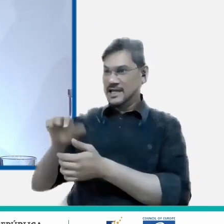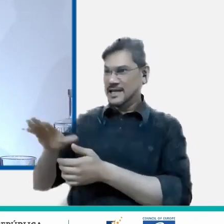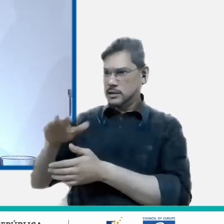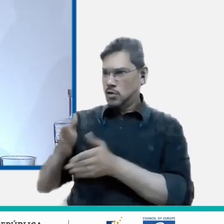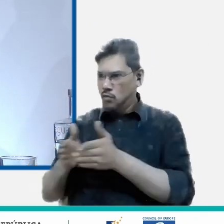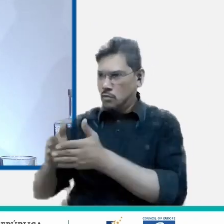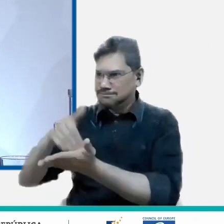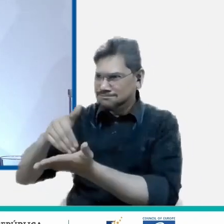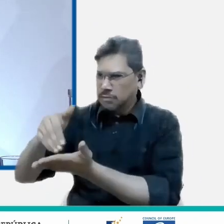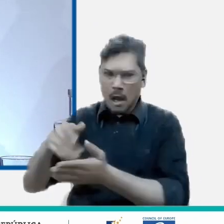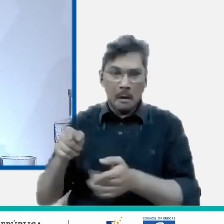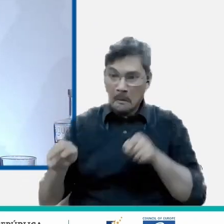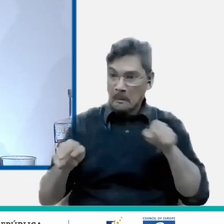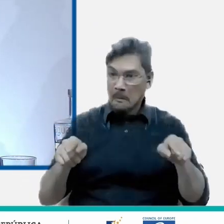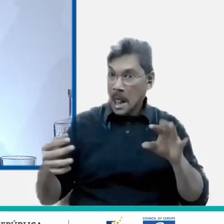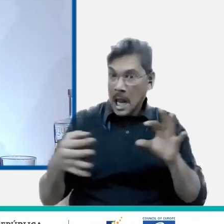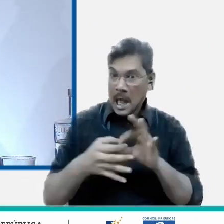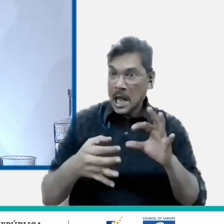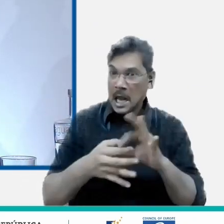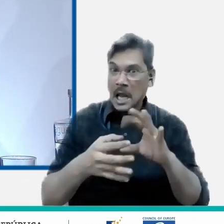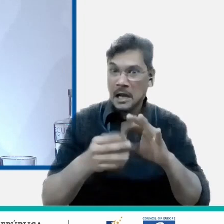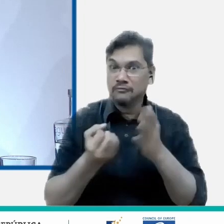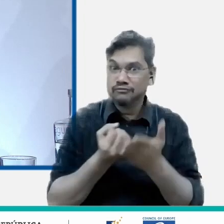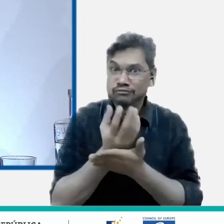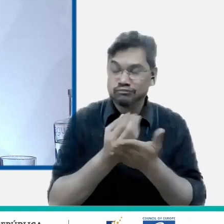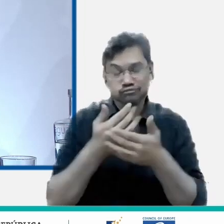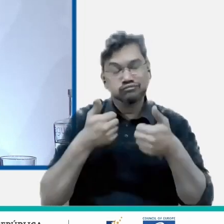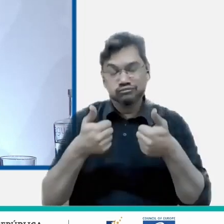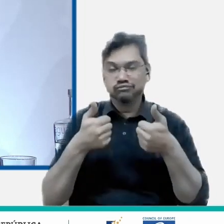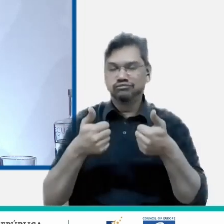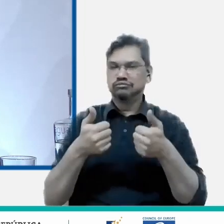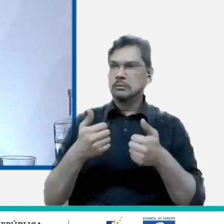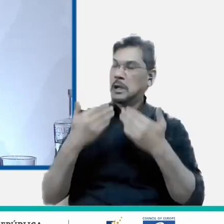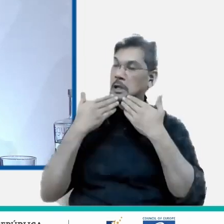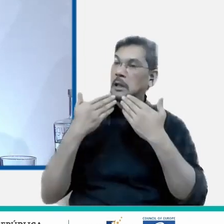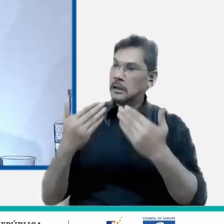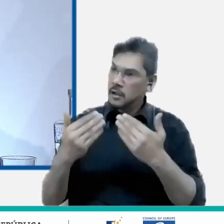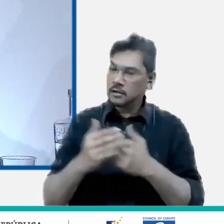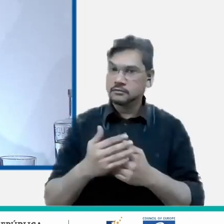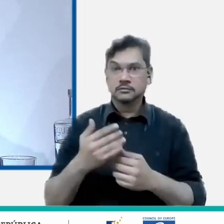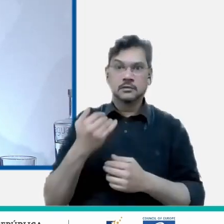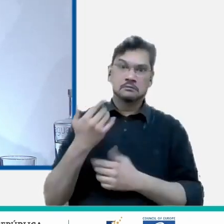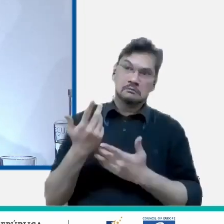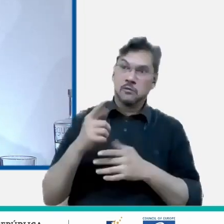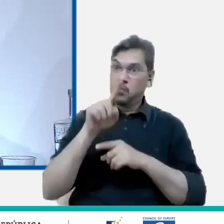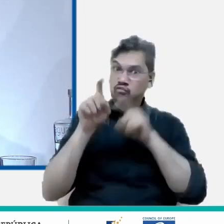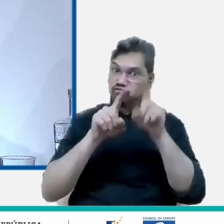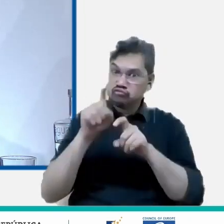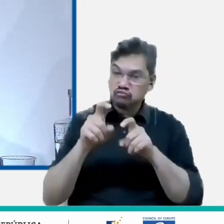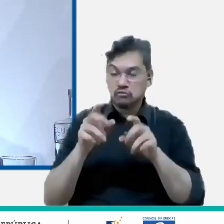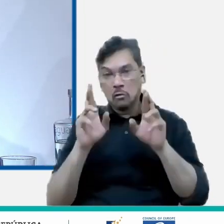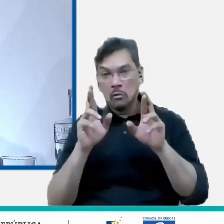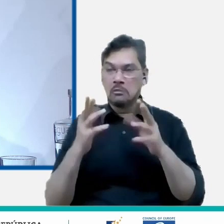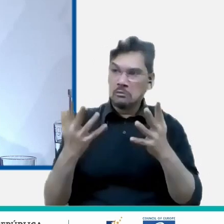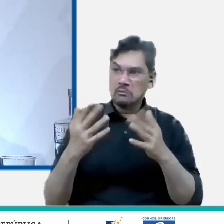an opportunity to maybe receive some additional questions from the audience. And now I would like to invite